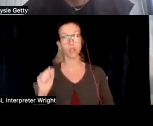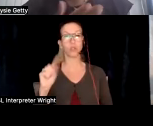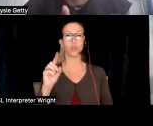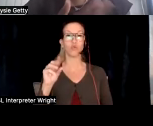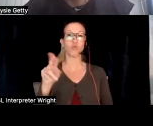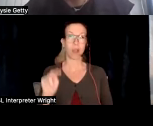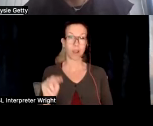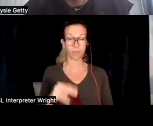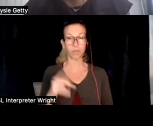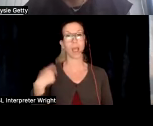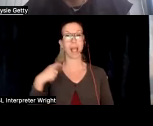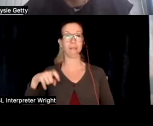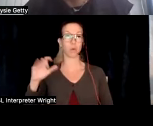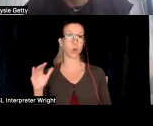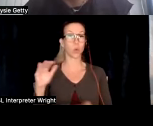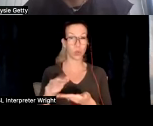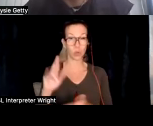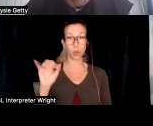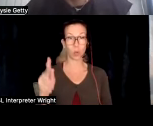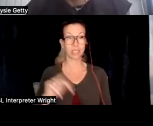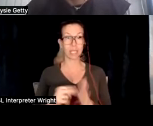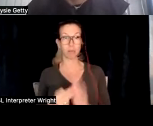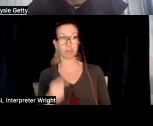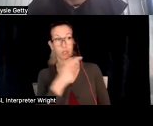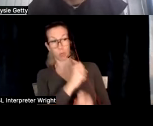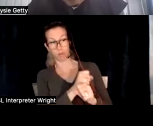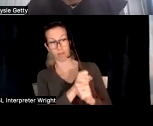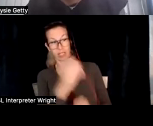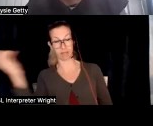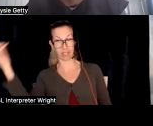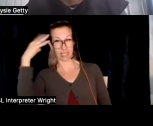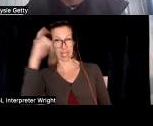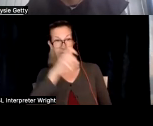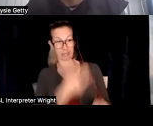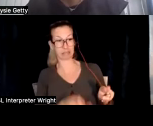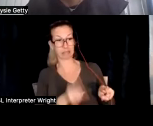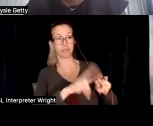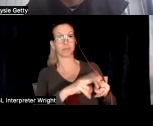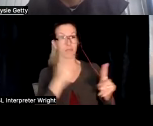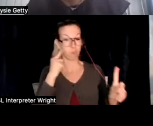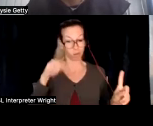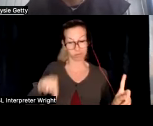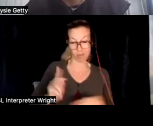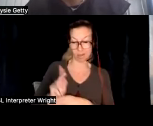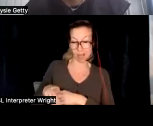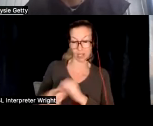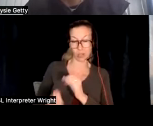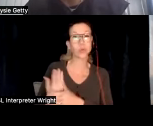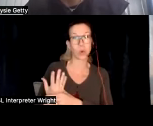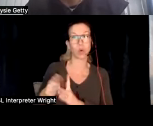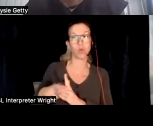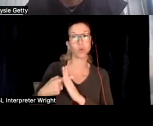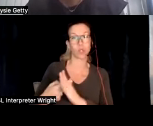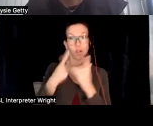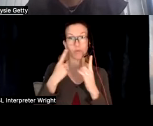risk factors. So that's why we need more sun, which is the protective and promotive factors, in order for our plants to grow, to help to start to